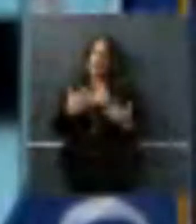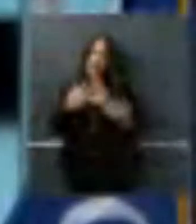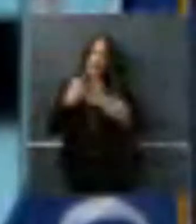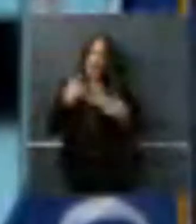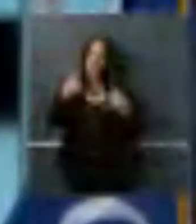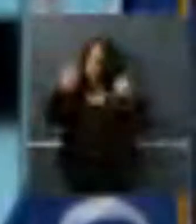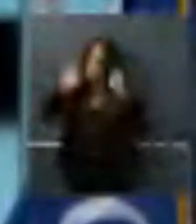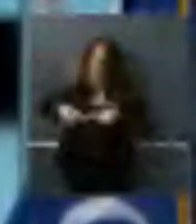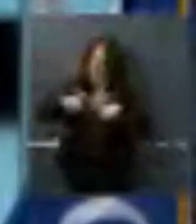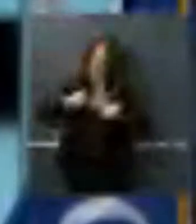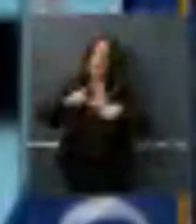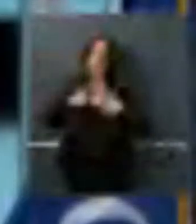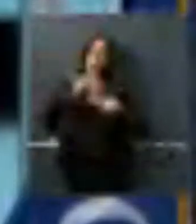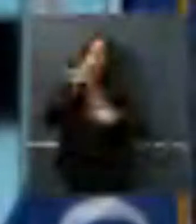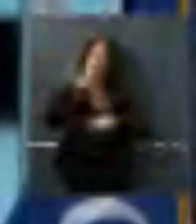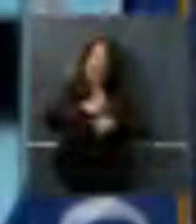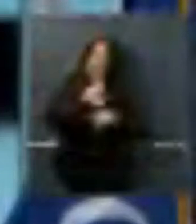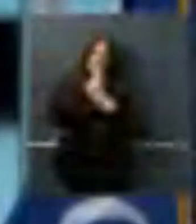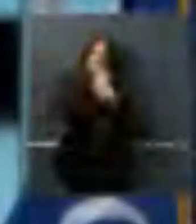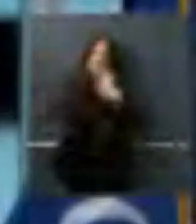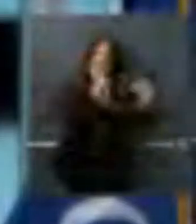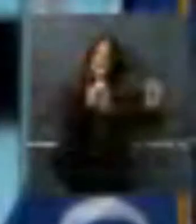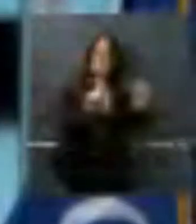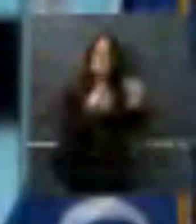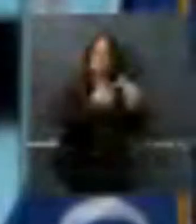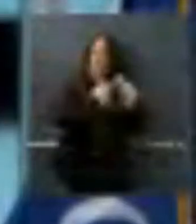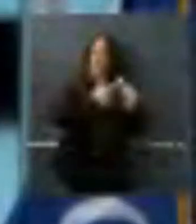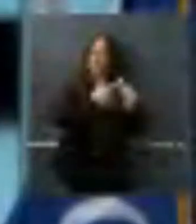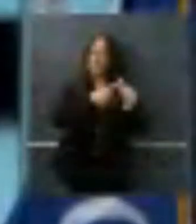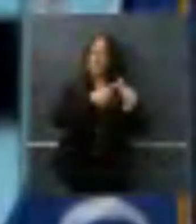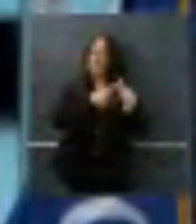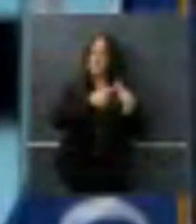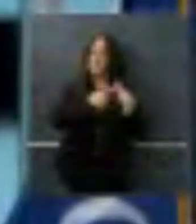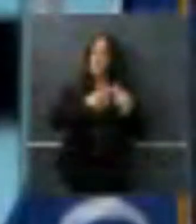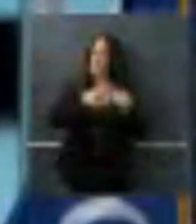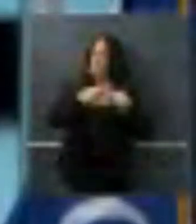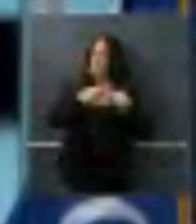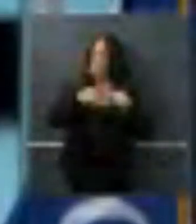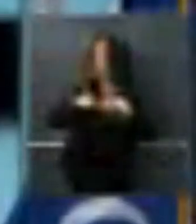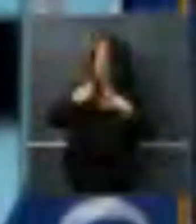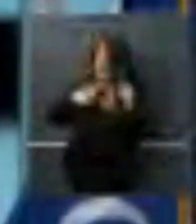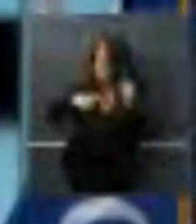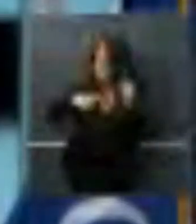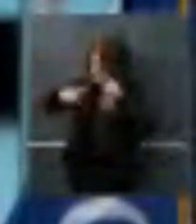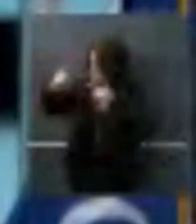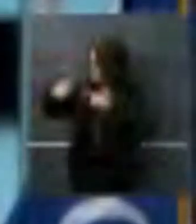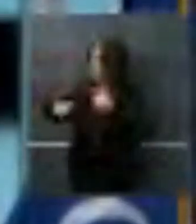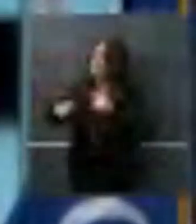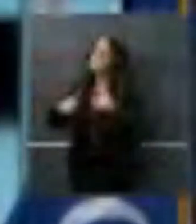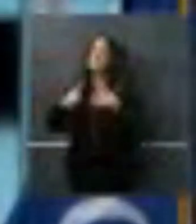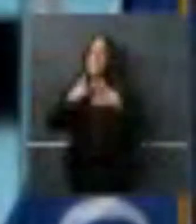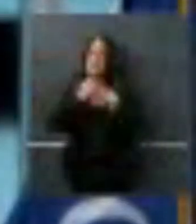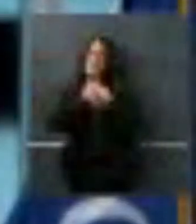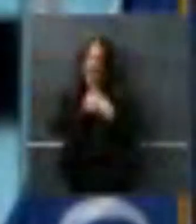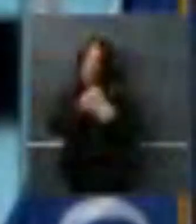the same list, then we're going to be able to advance some loosening of our stay-at-home orders sooner, as opposed to chasing